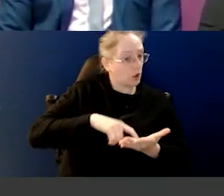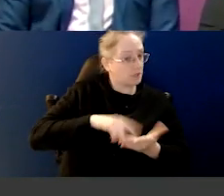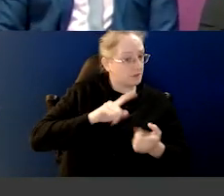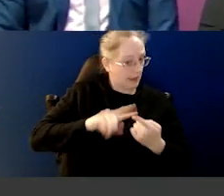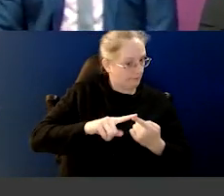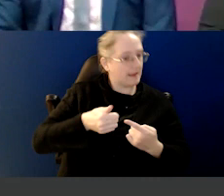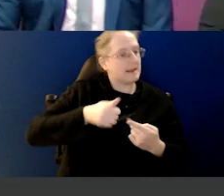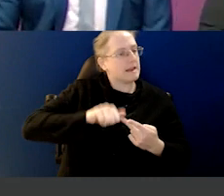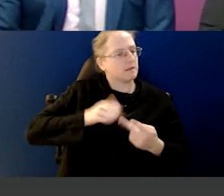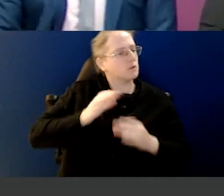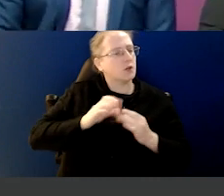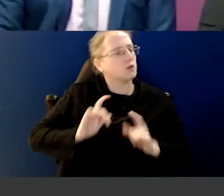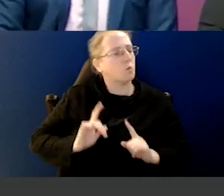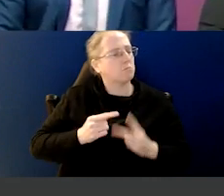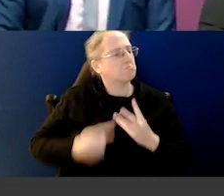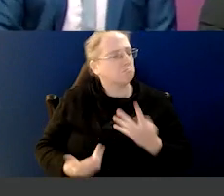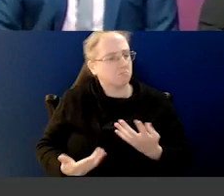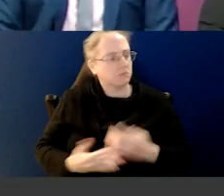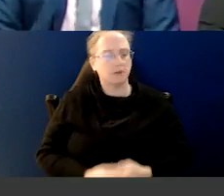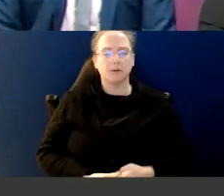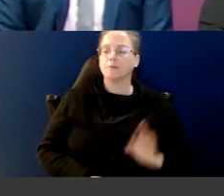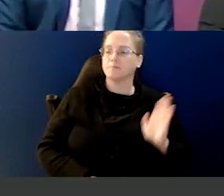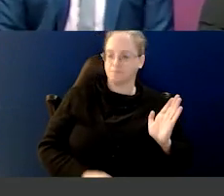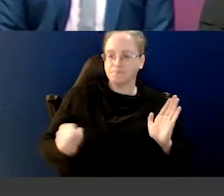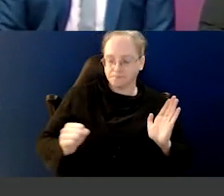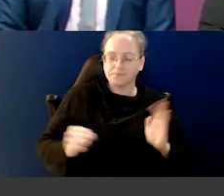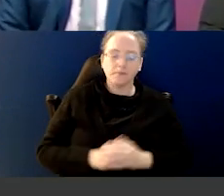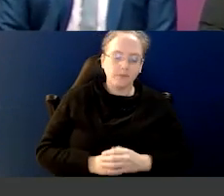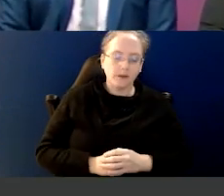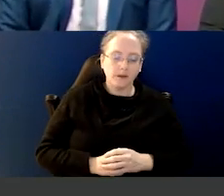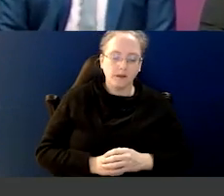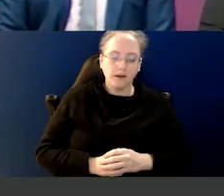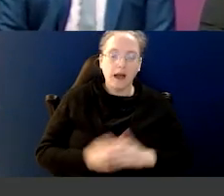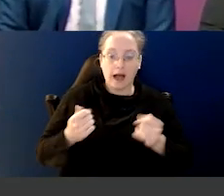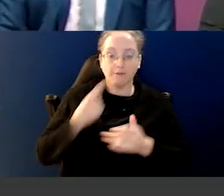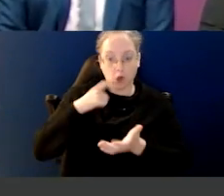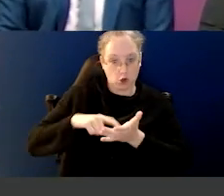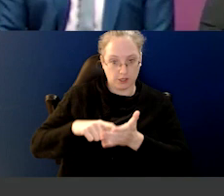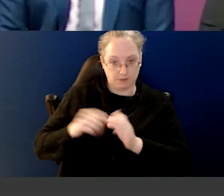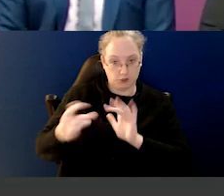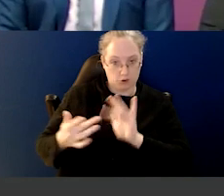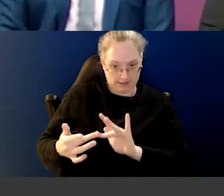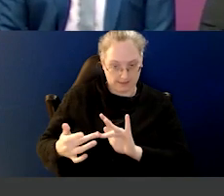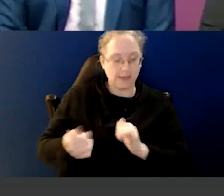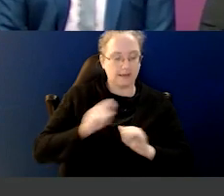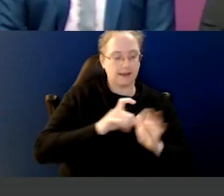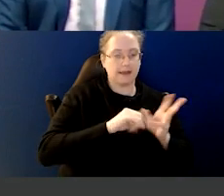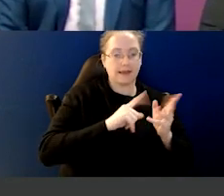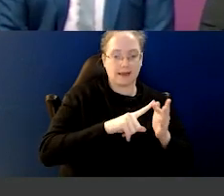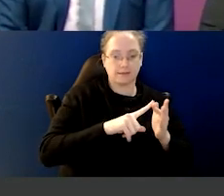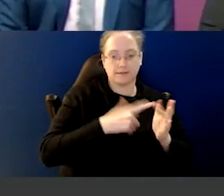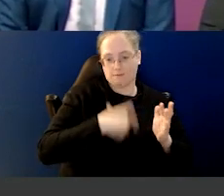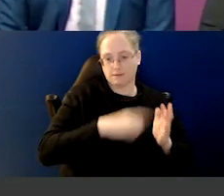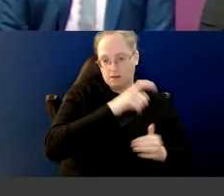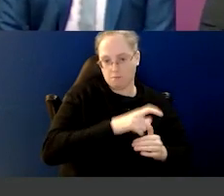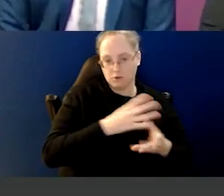that? Yes, so following the acknowledgement, the case officer will go through the information provided. If